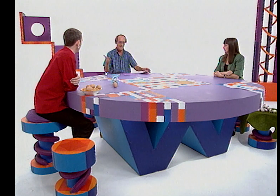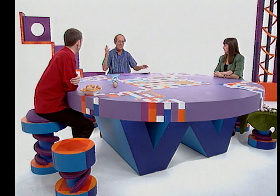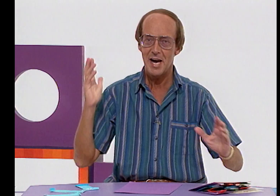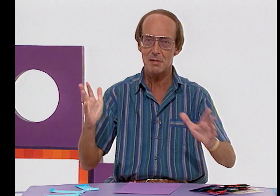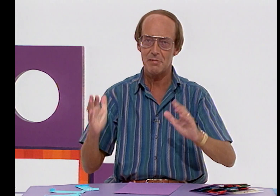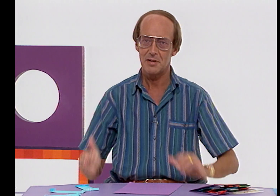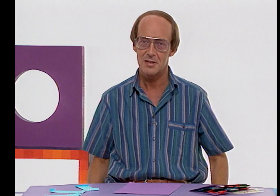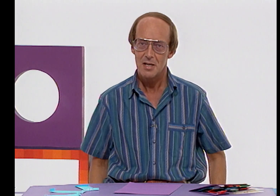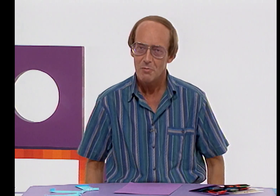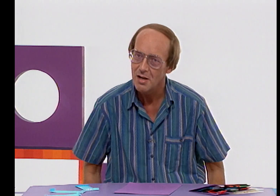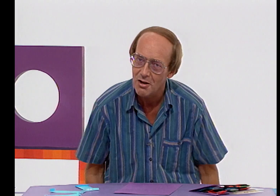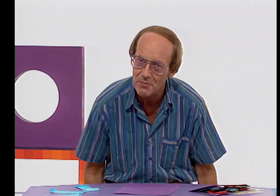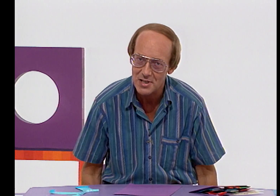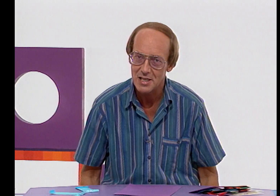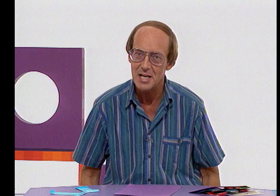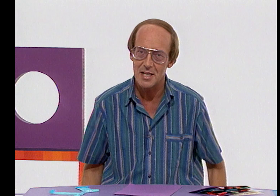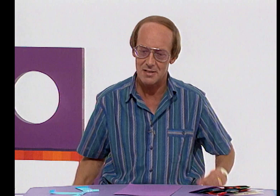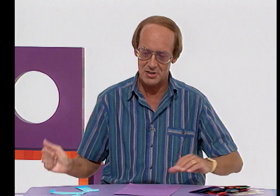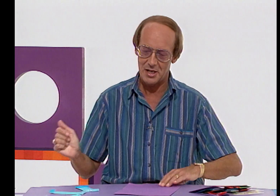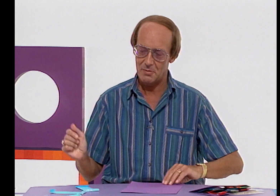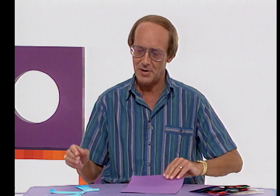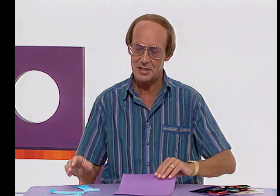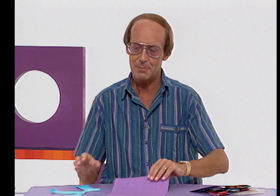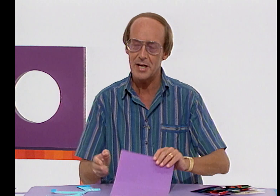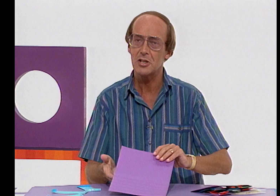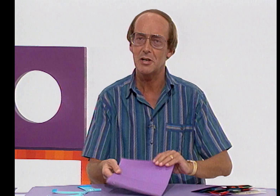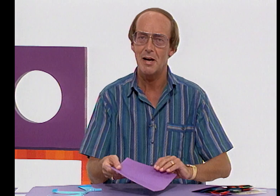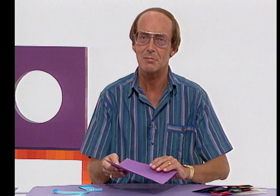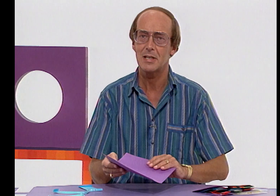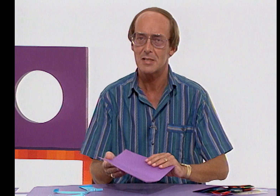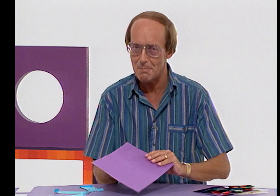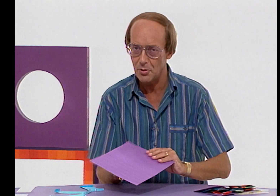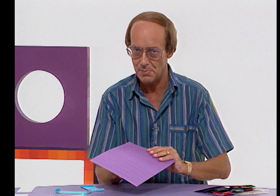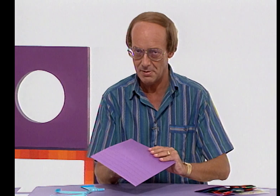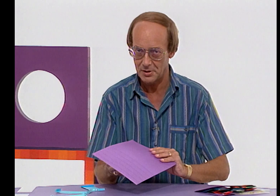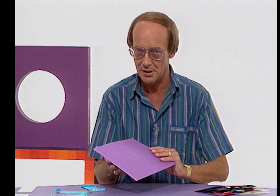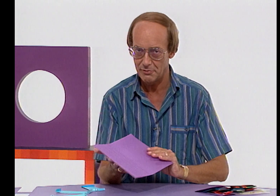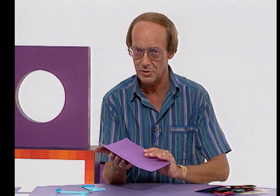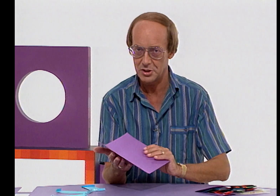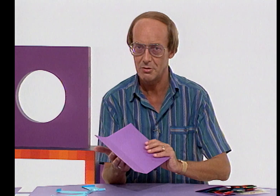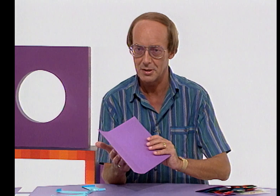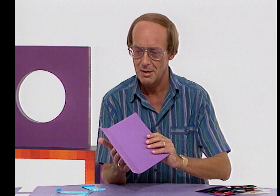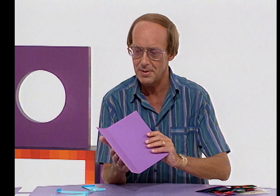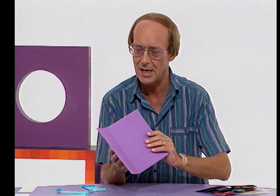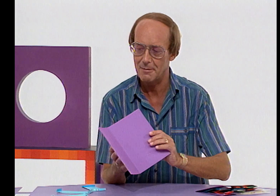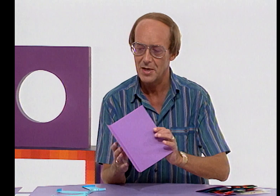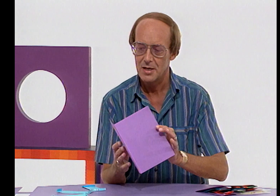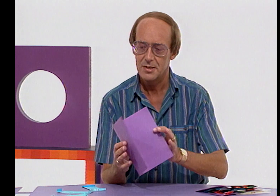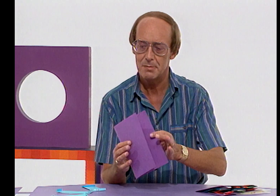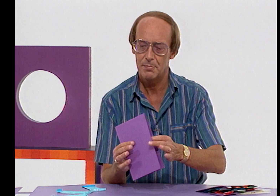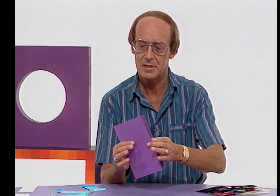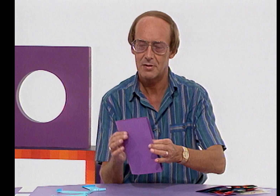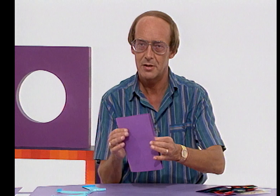agree with that? Yes. How do you make one of those? Well, obviously, years of skill and practice, but I can show you how to make a simple pop-up card, from which you can begin.